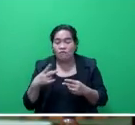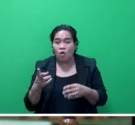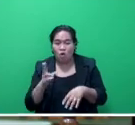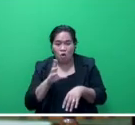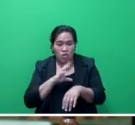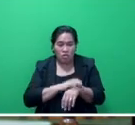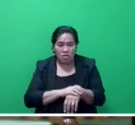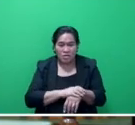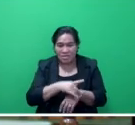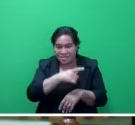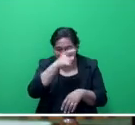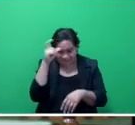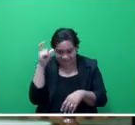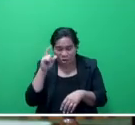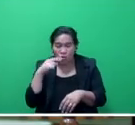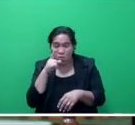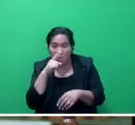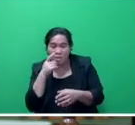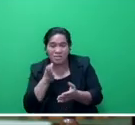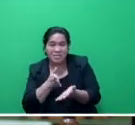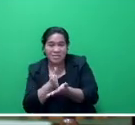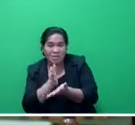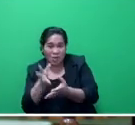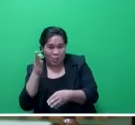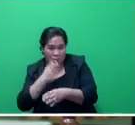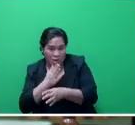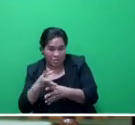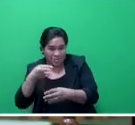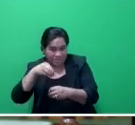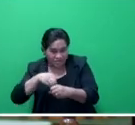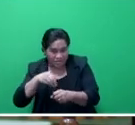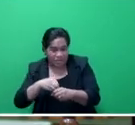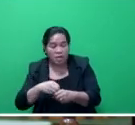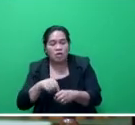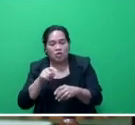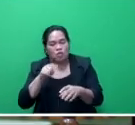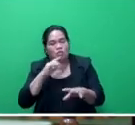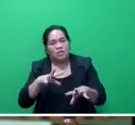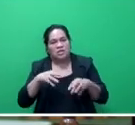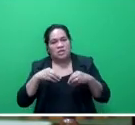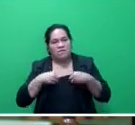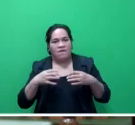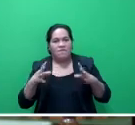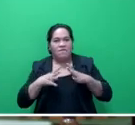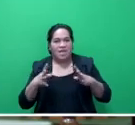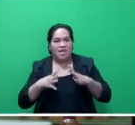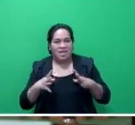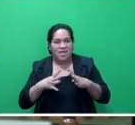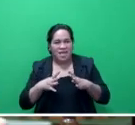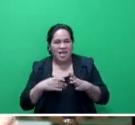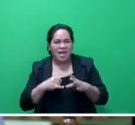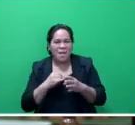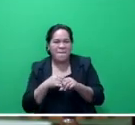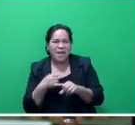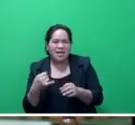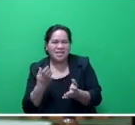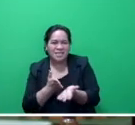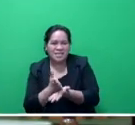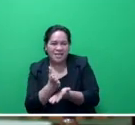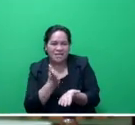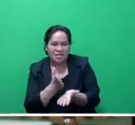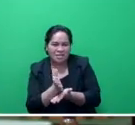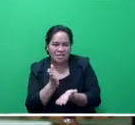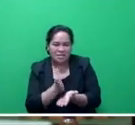health systems and general outpatient services, as I highlighted earlier, can receive free medical services. Mr. Speaker, sir,